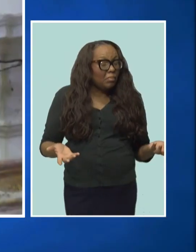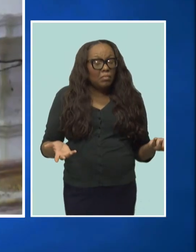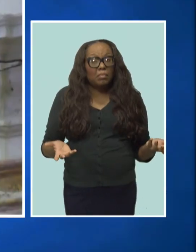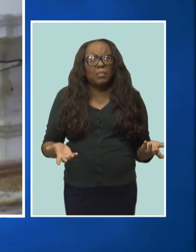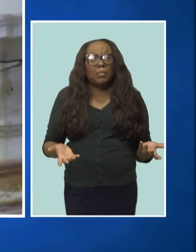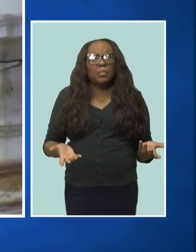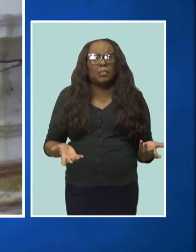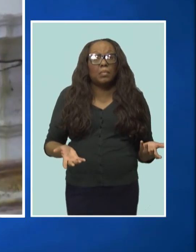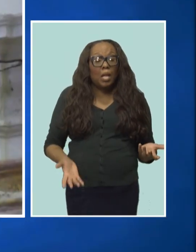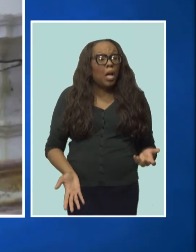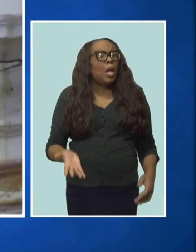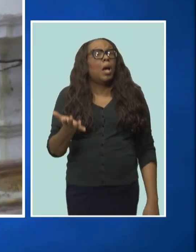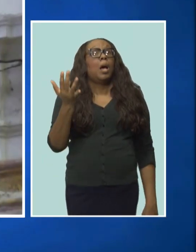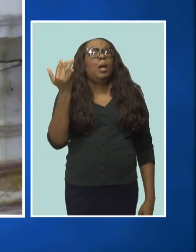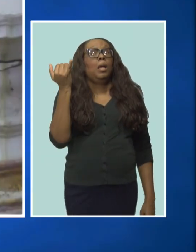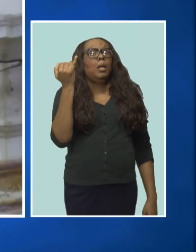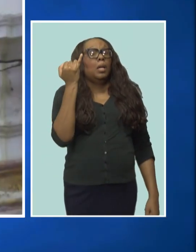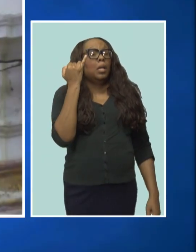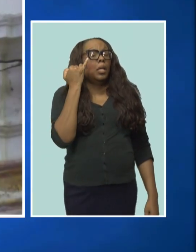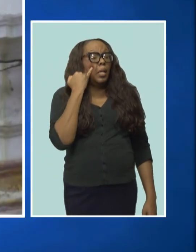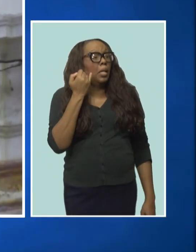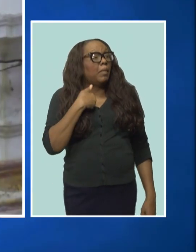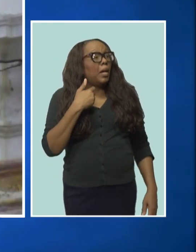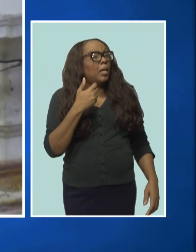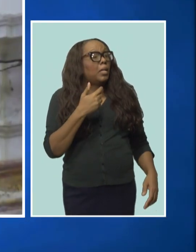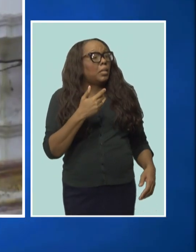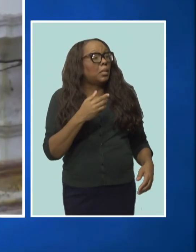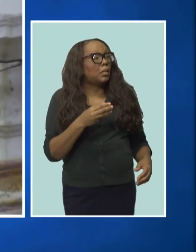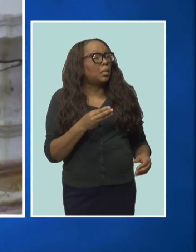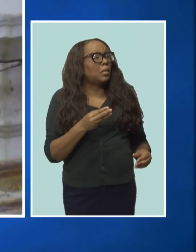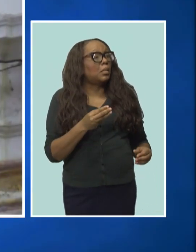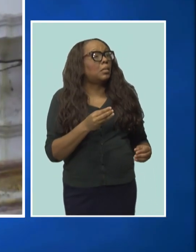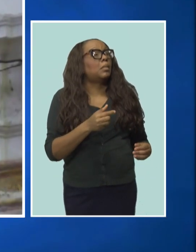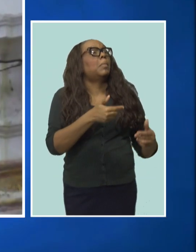If I give up my gun, am I making myself vulnerable?